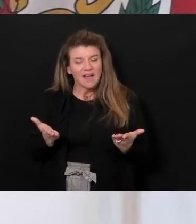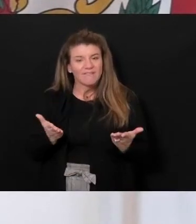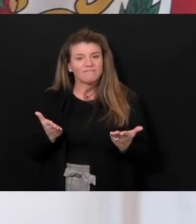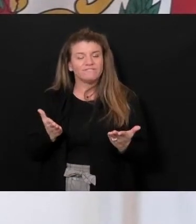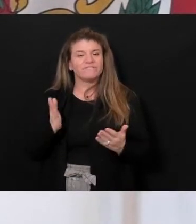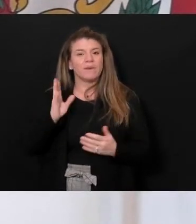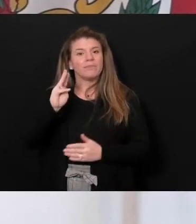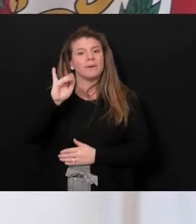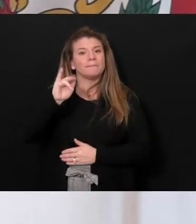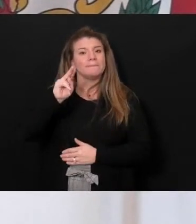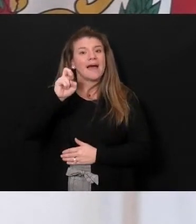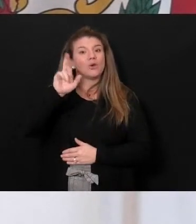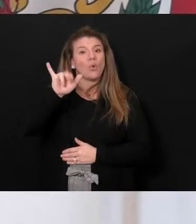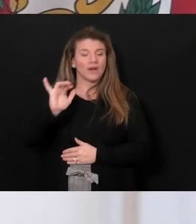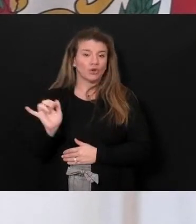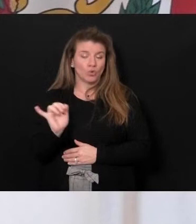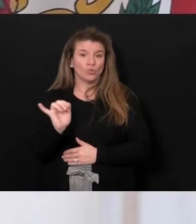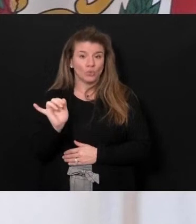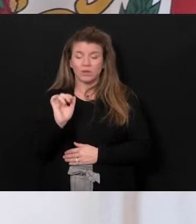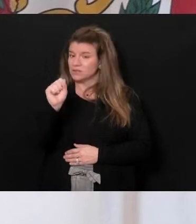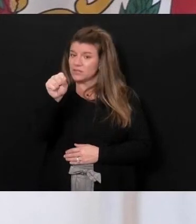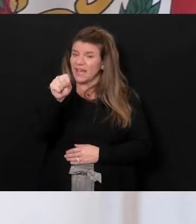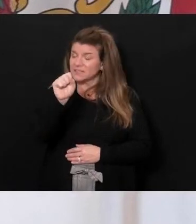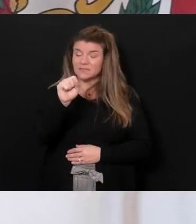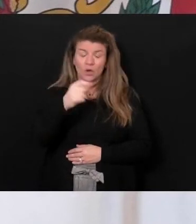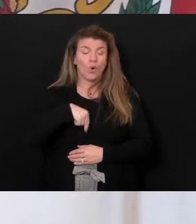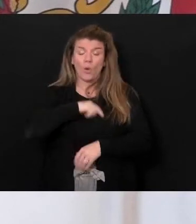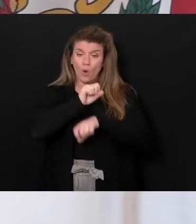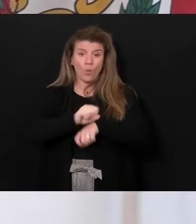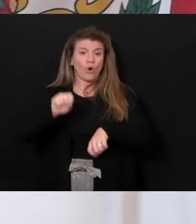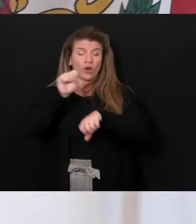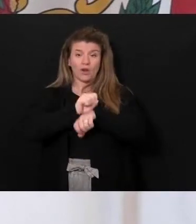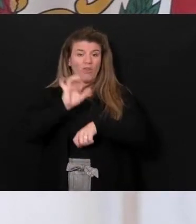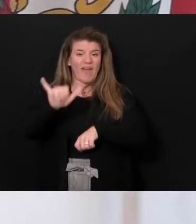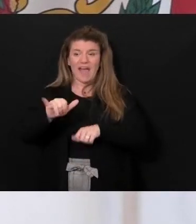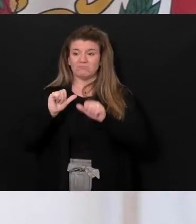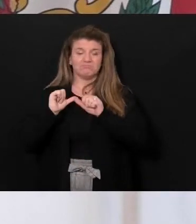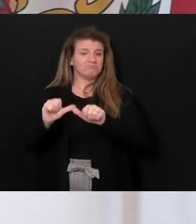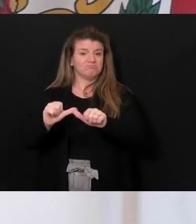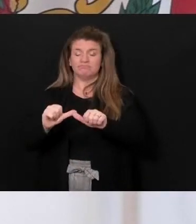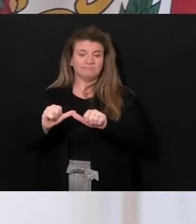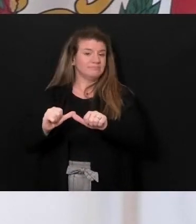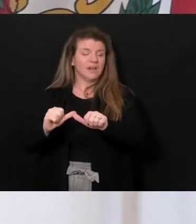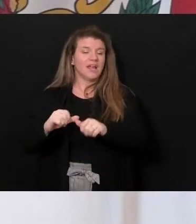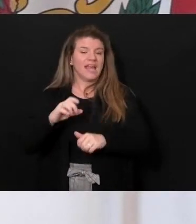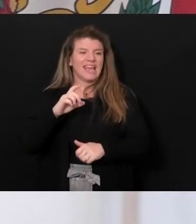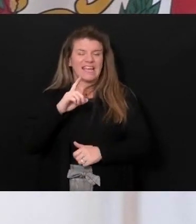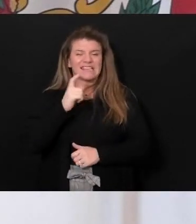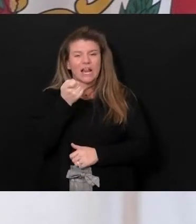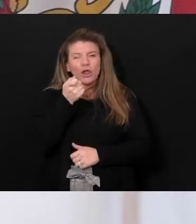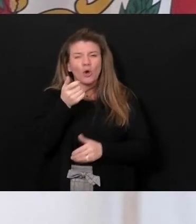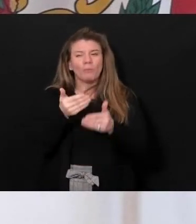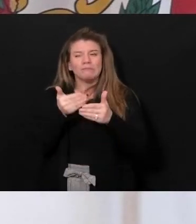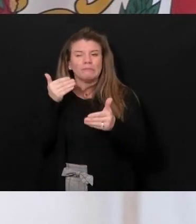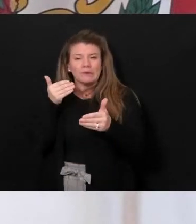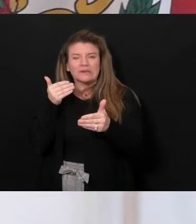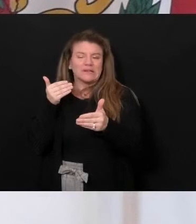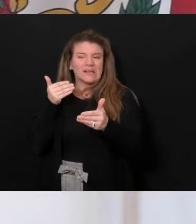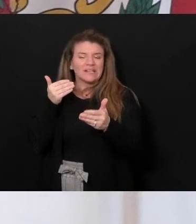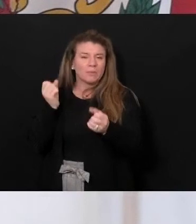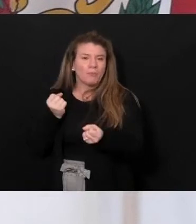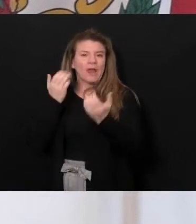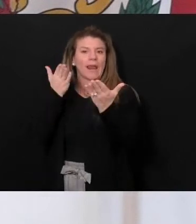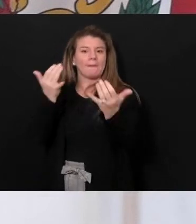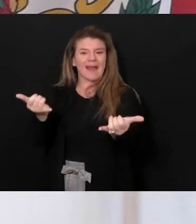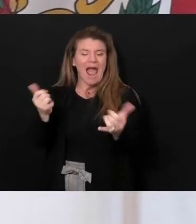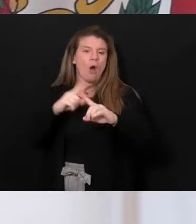minority as well. So yeah, we're working on it nonstop. I think it's a little premature to bring that up